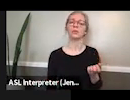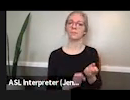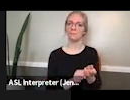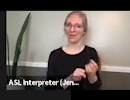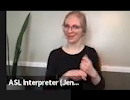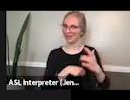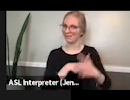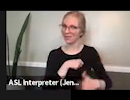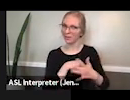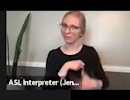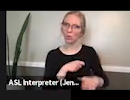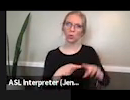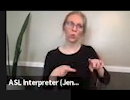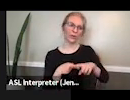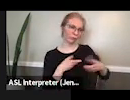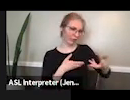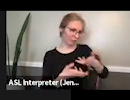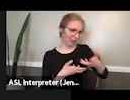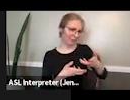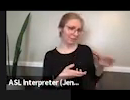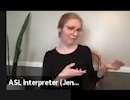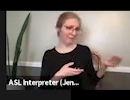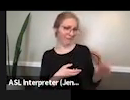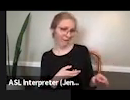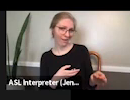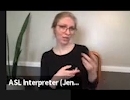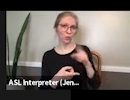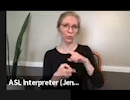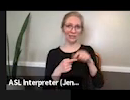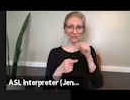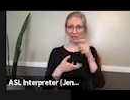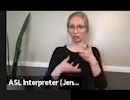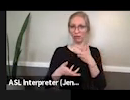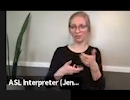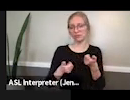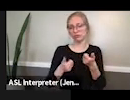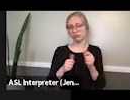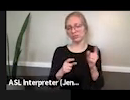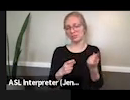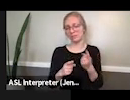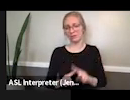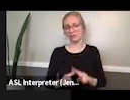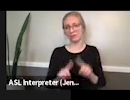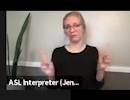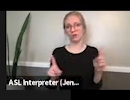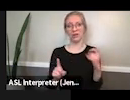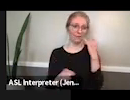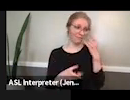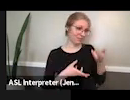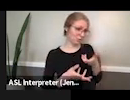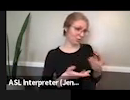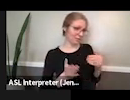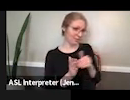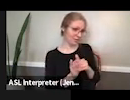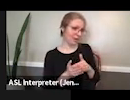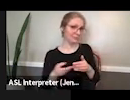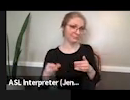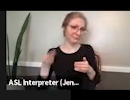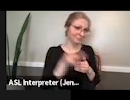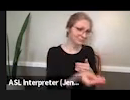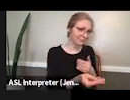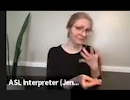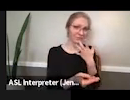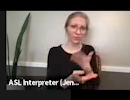you, then you introduce that favorite thing. And when he's not interacting, you try something else. And when he starts interacting again, introduce the favorite